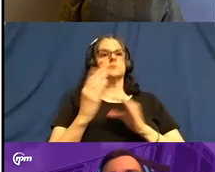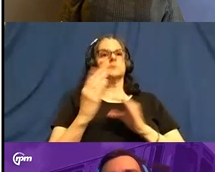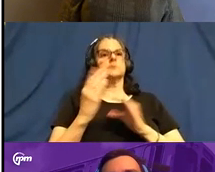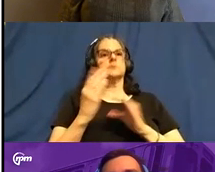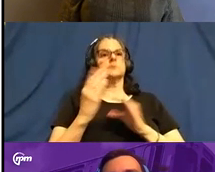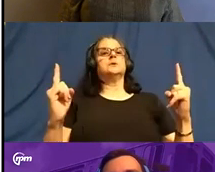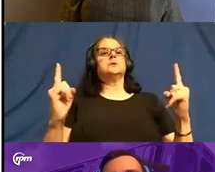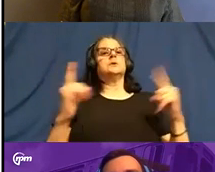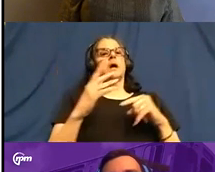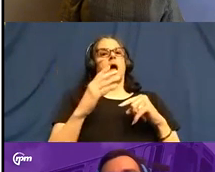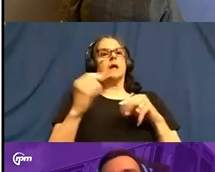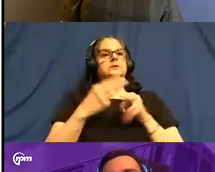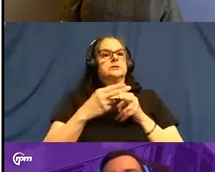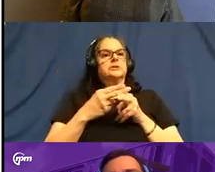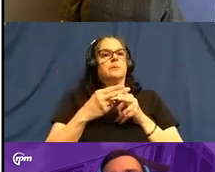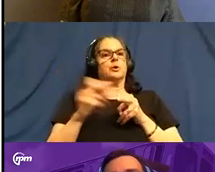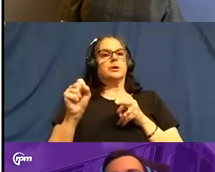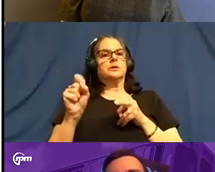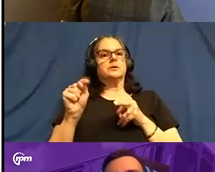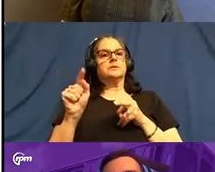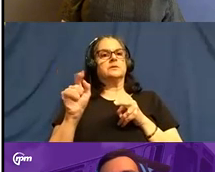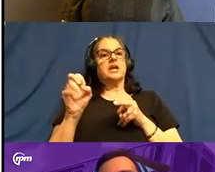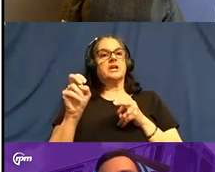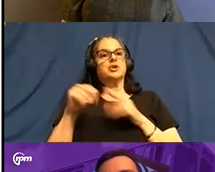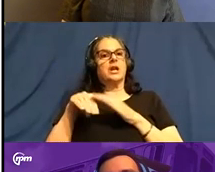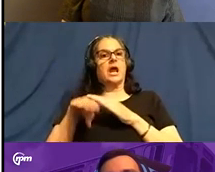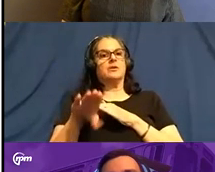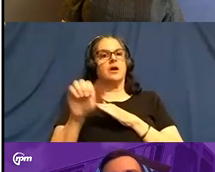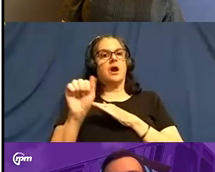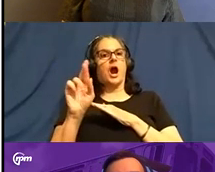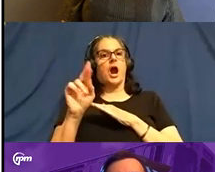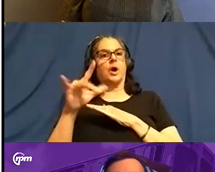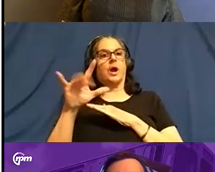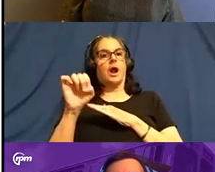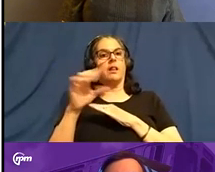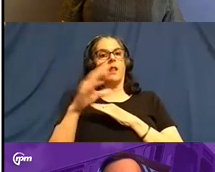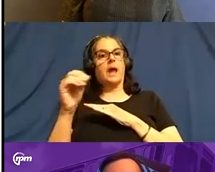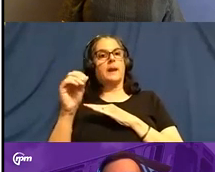stations at our temporary station entrances at Argyle and Bryn Mawr. Next slide.